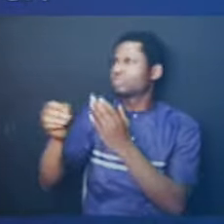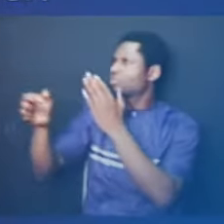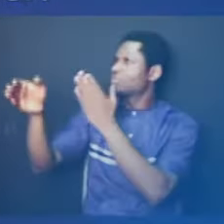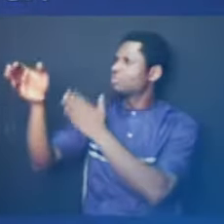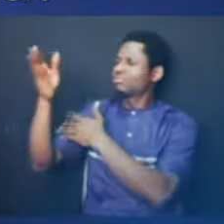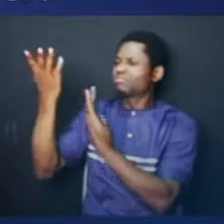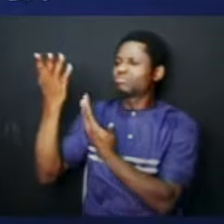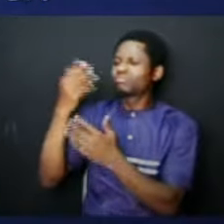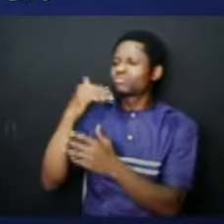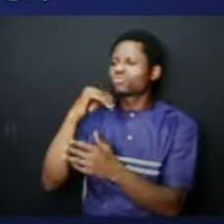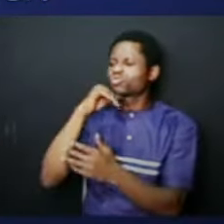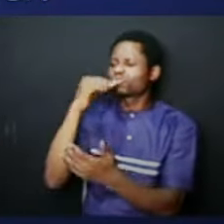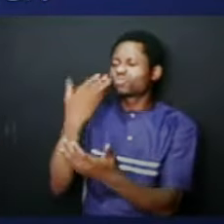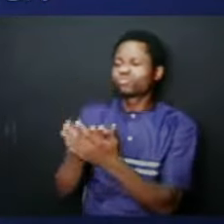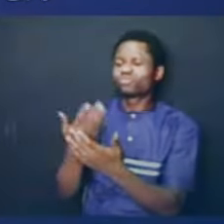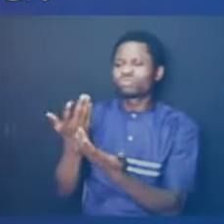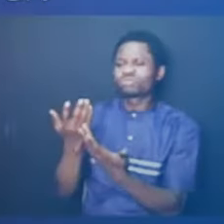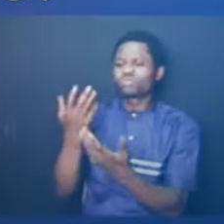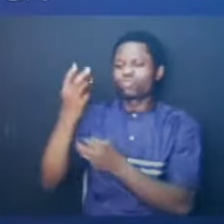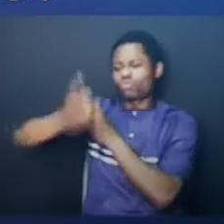people talk of